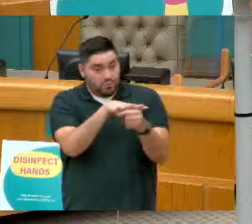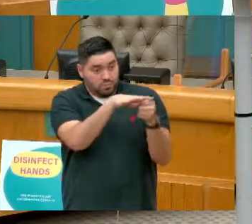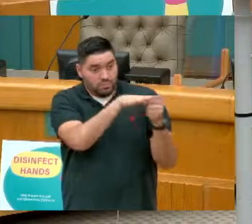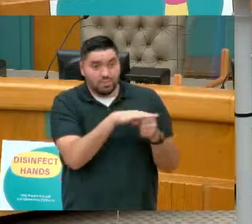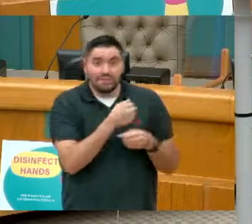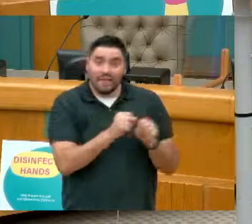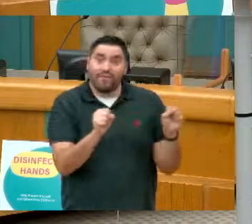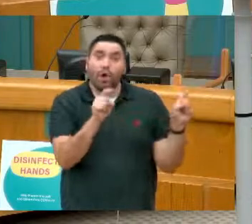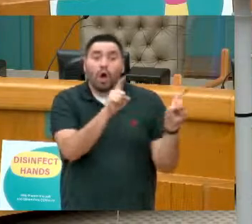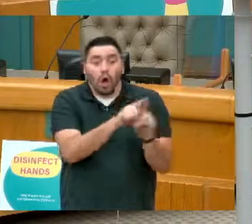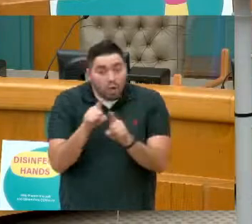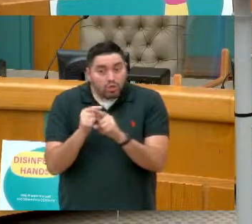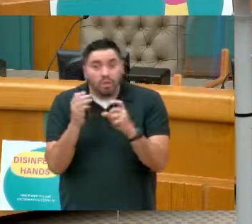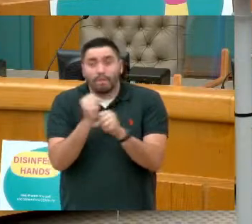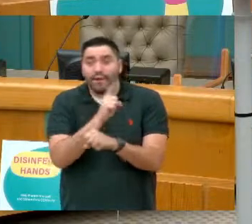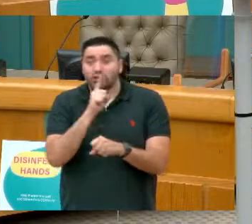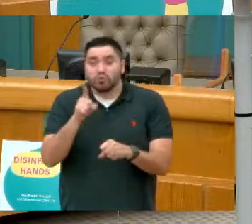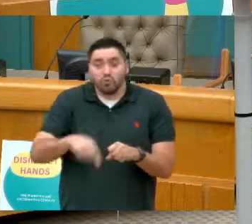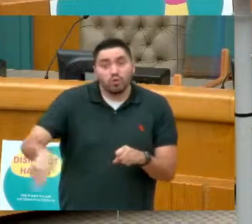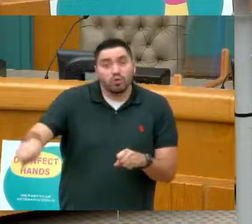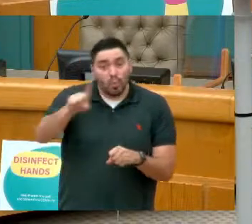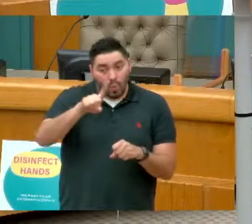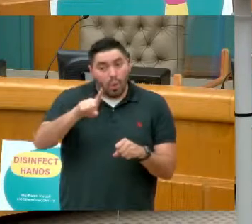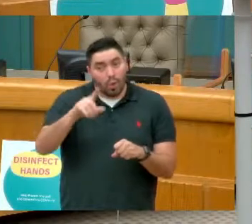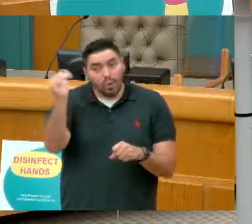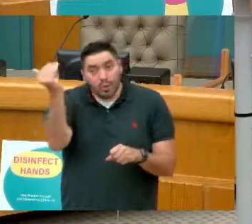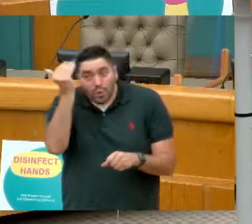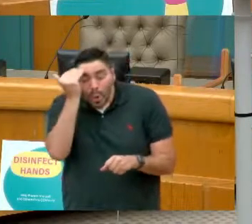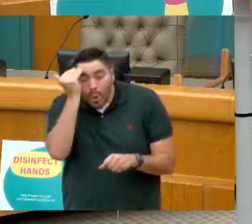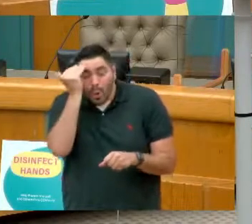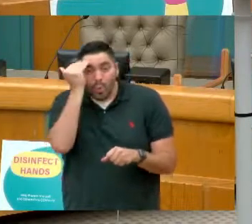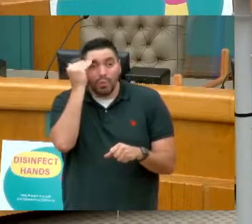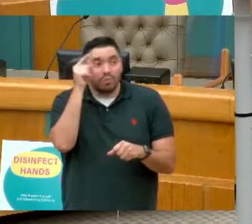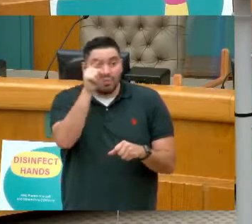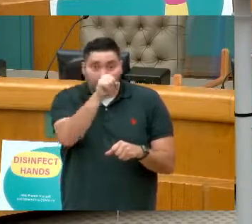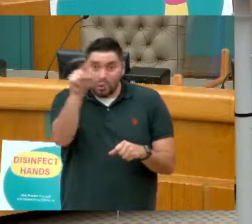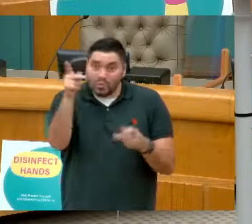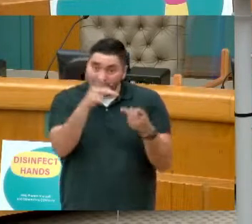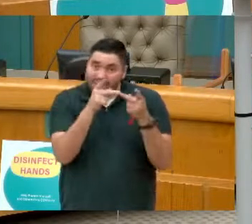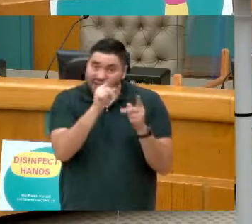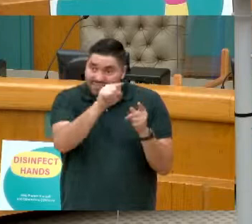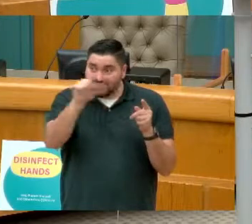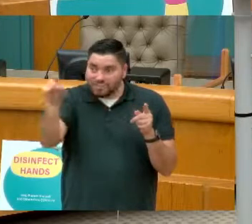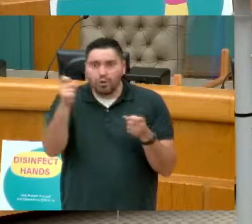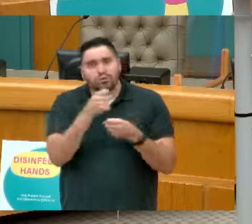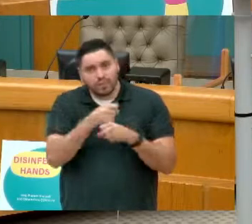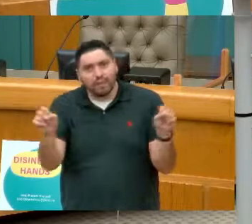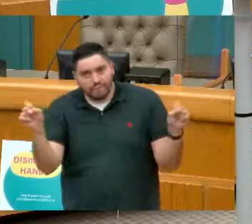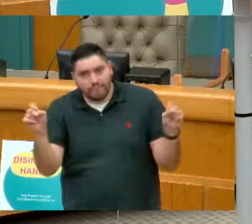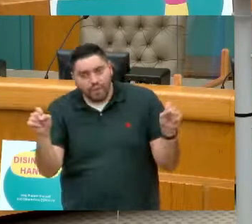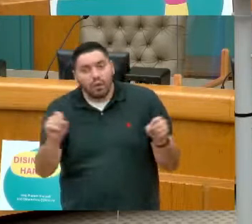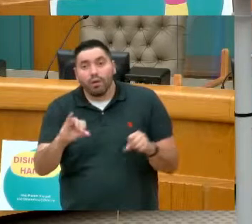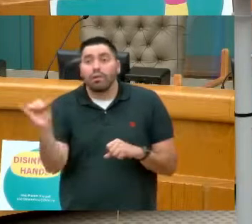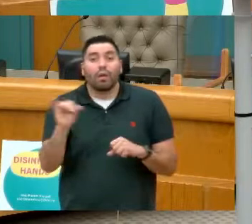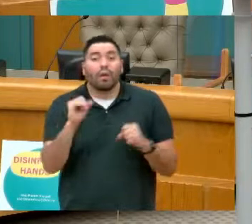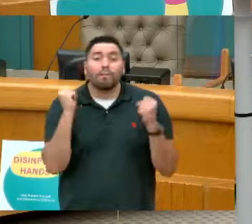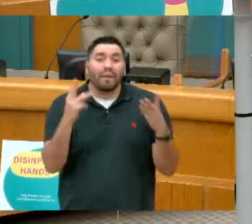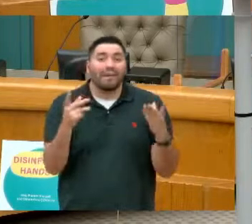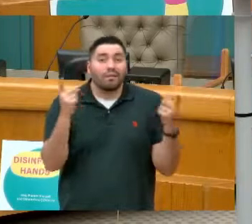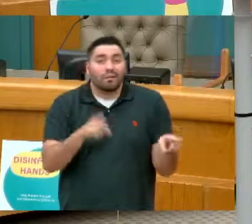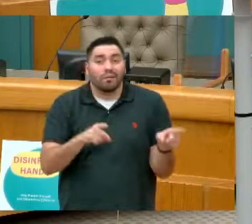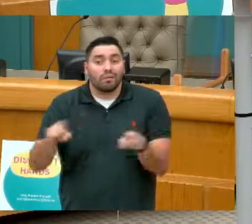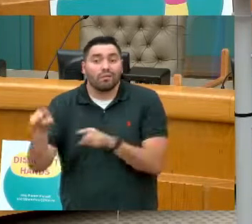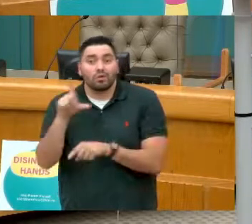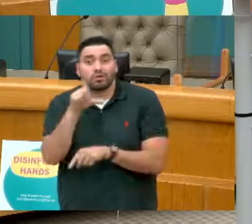from the emergency management sector. And one of our biggest fears collectively was that some portion of our citizens would choose to